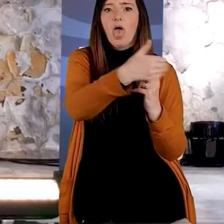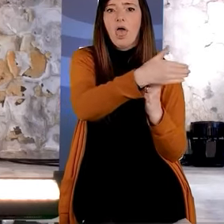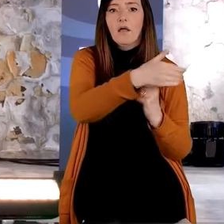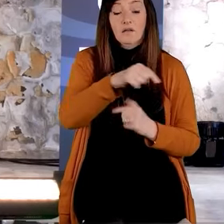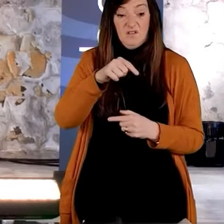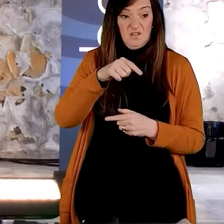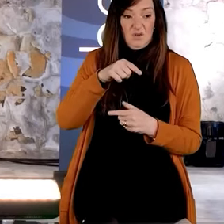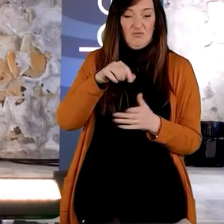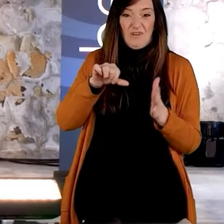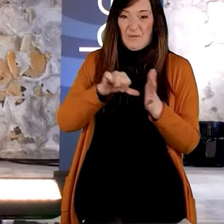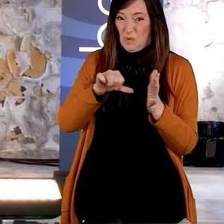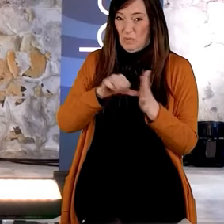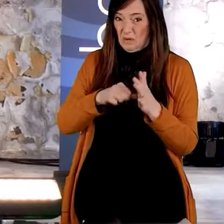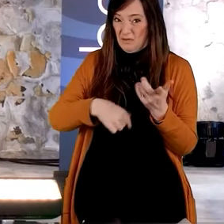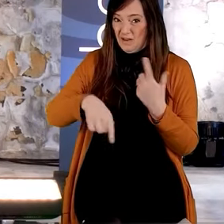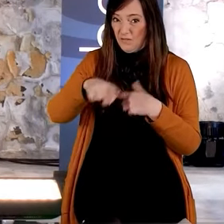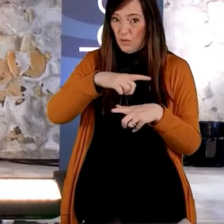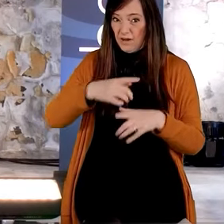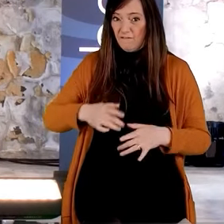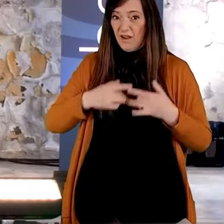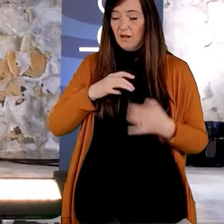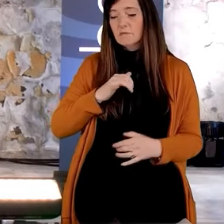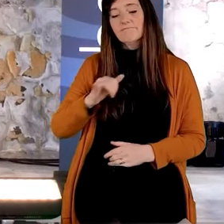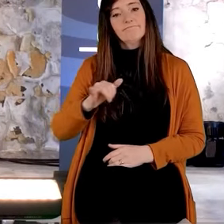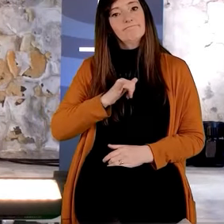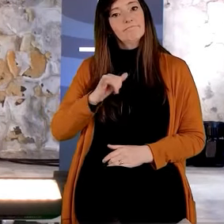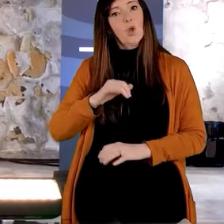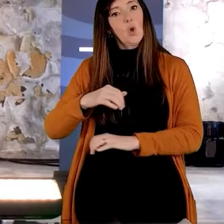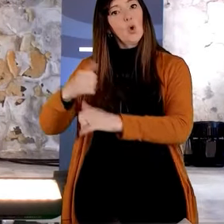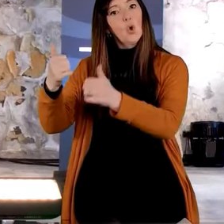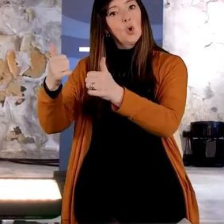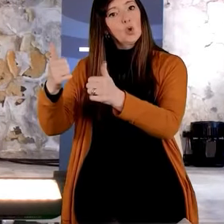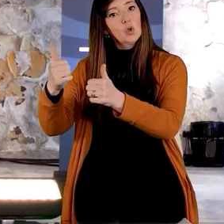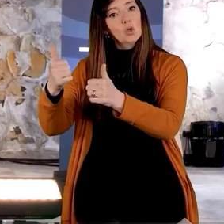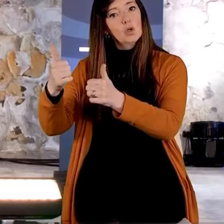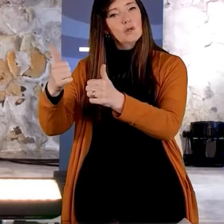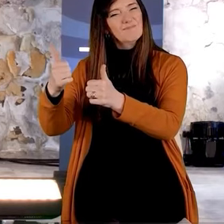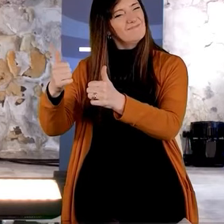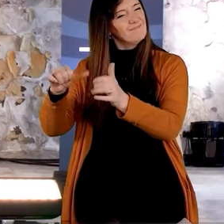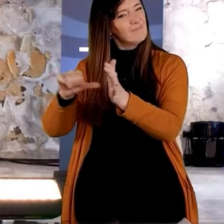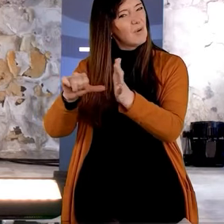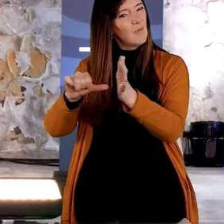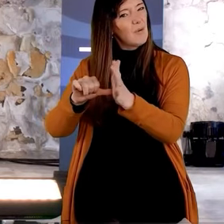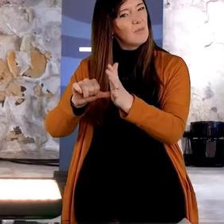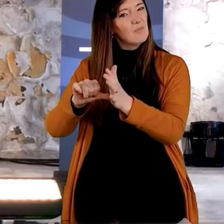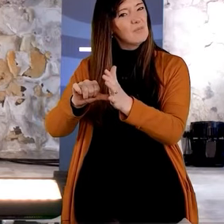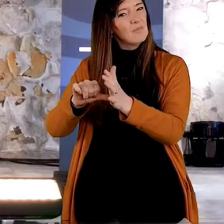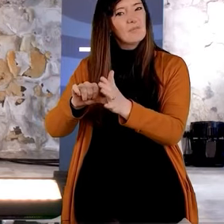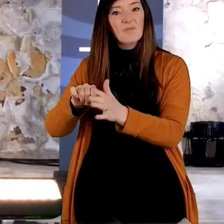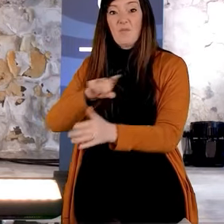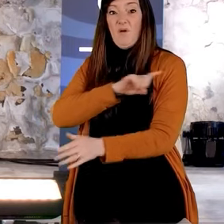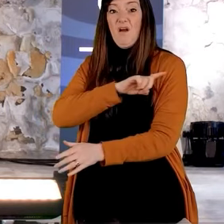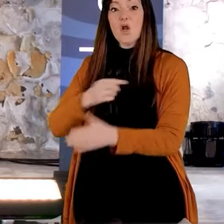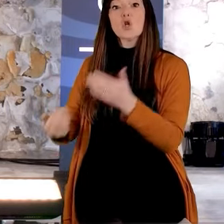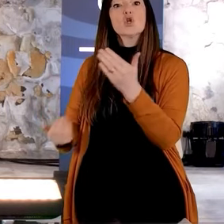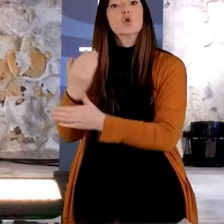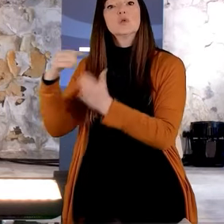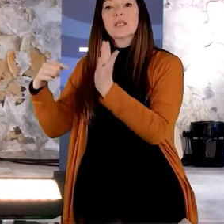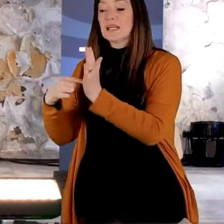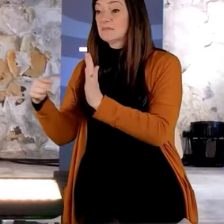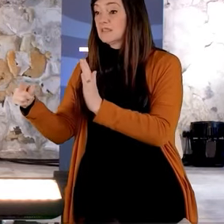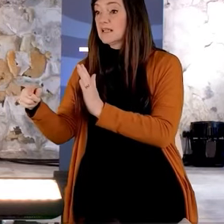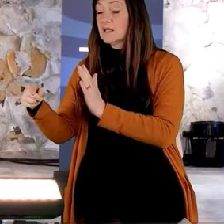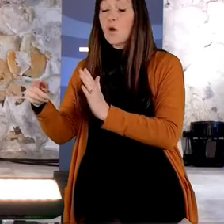with identifying with the goodies in this psalm is that the New Testament says that you and I are with the